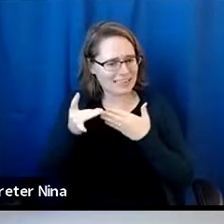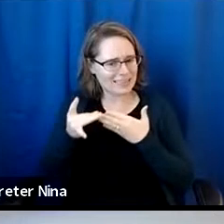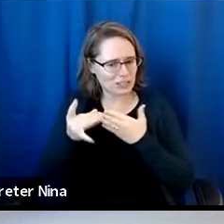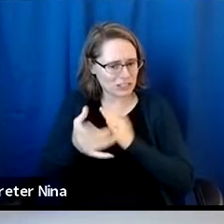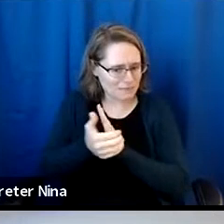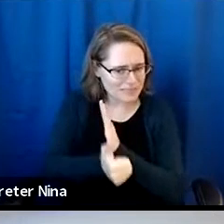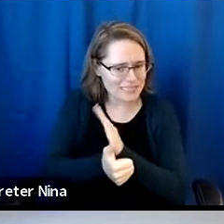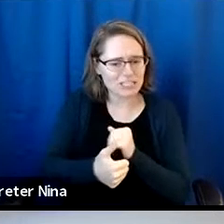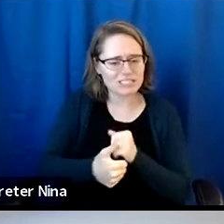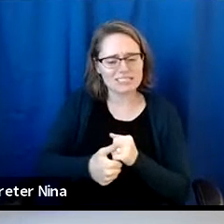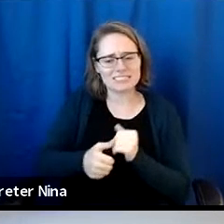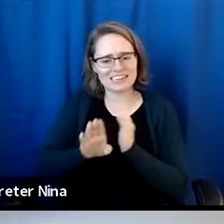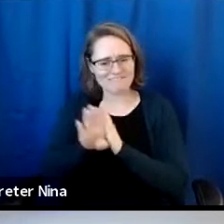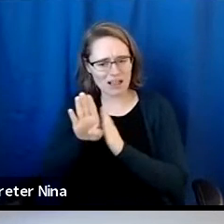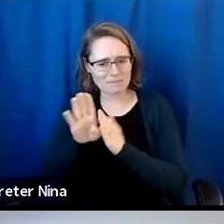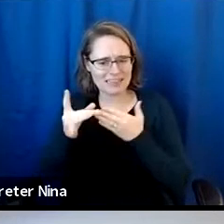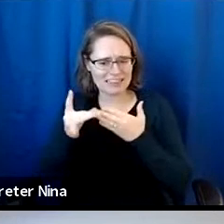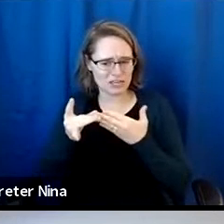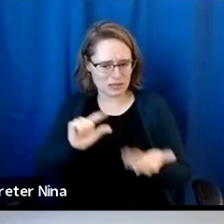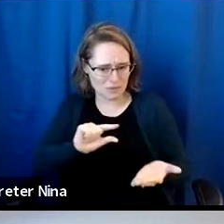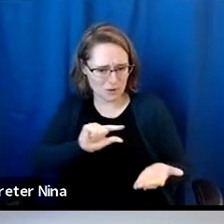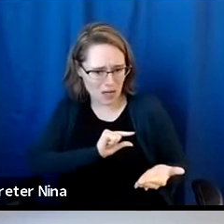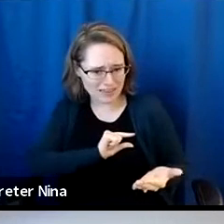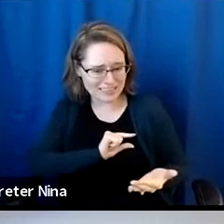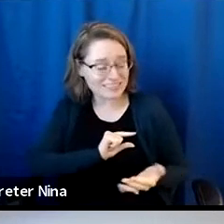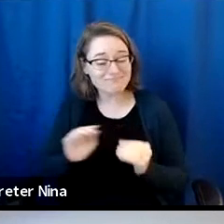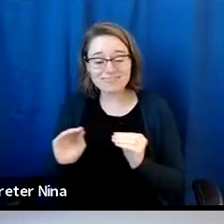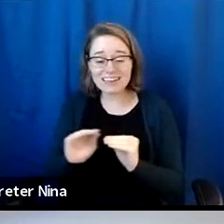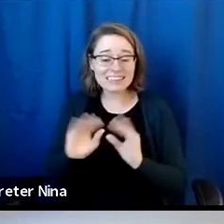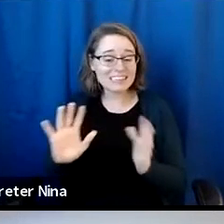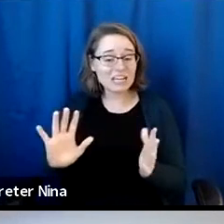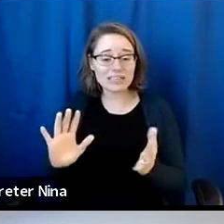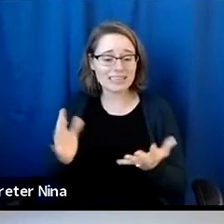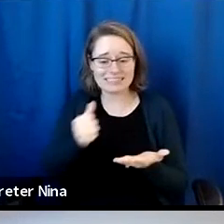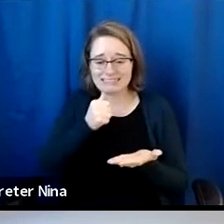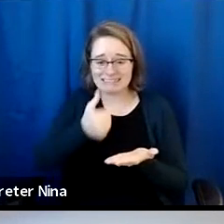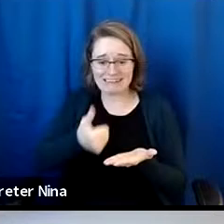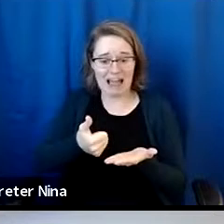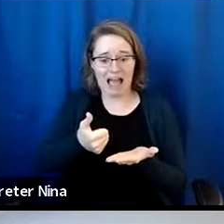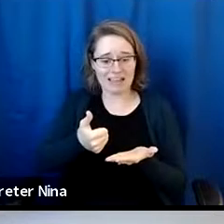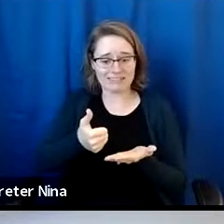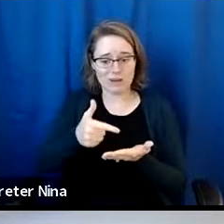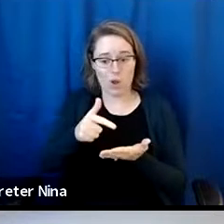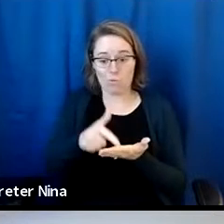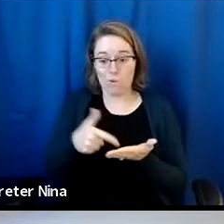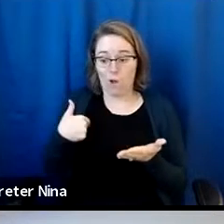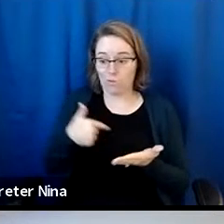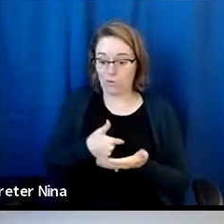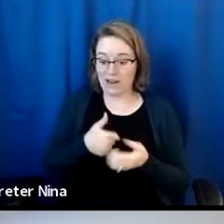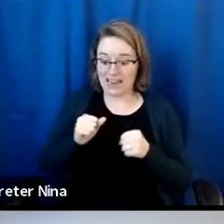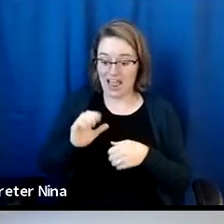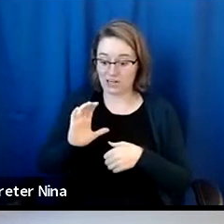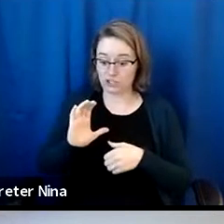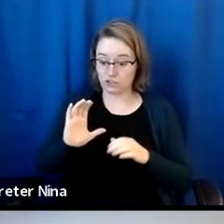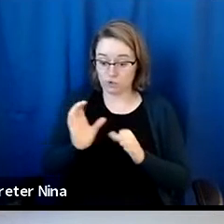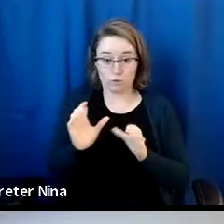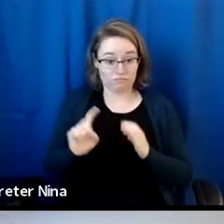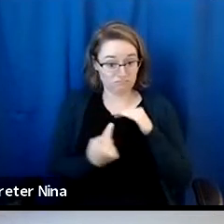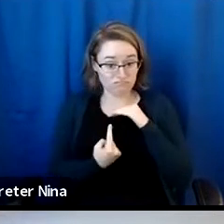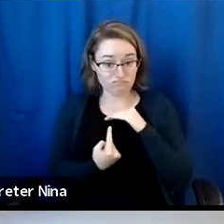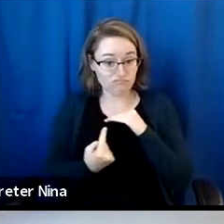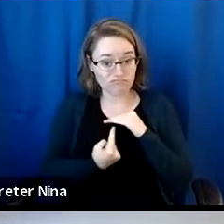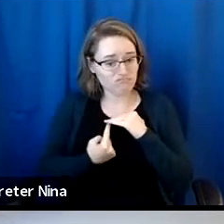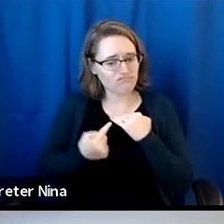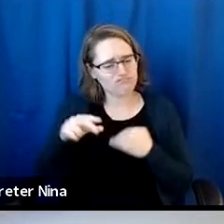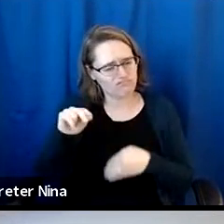and developing those leadership qualities. Those qualities clearly are not things that we can do in a vacuum. I mean, that is something that I